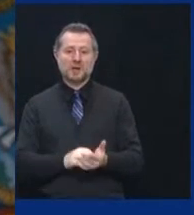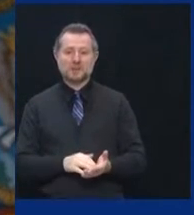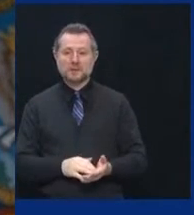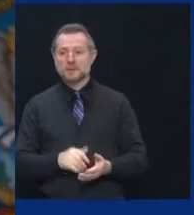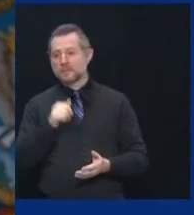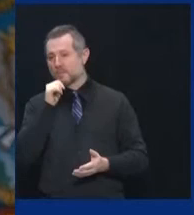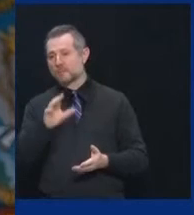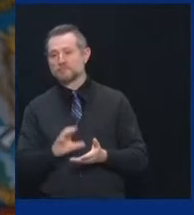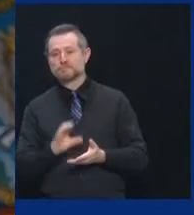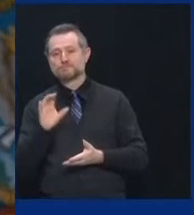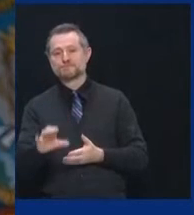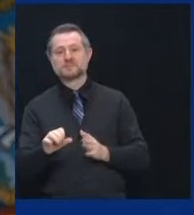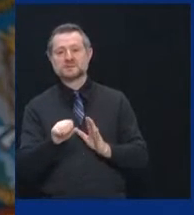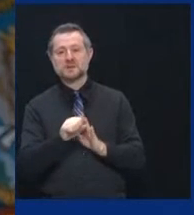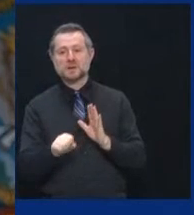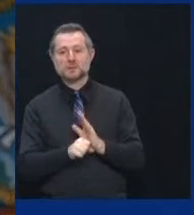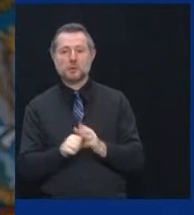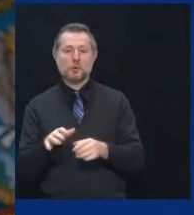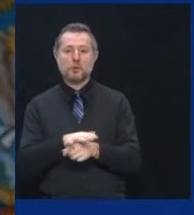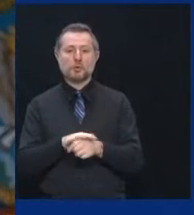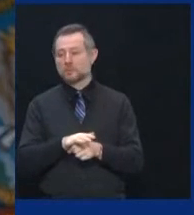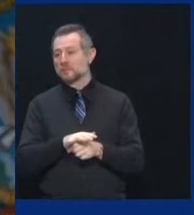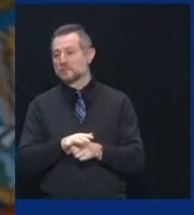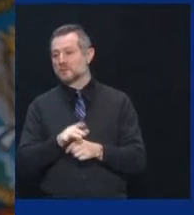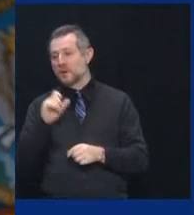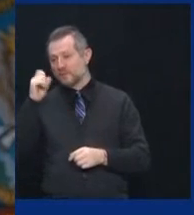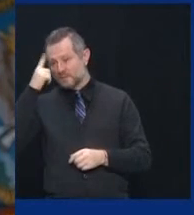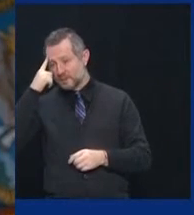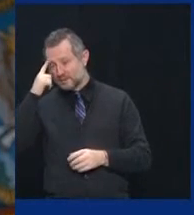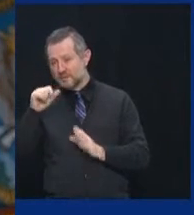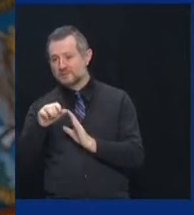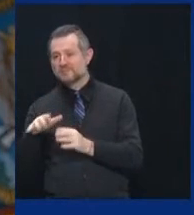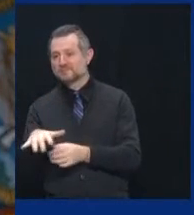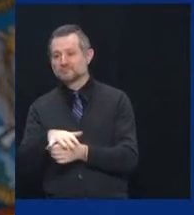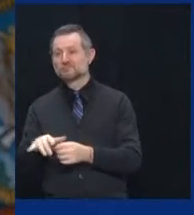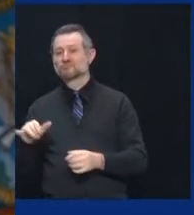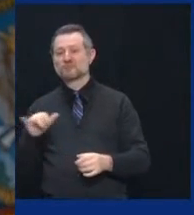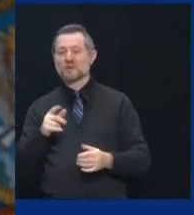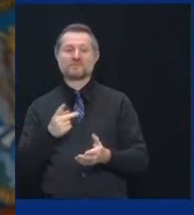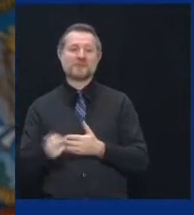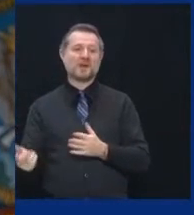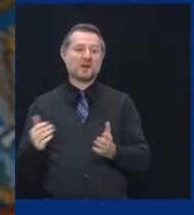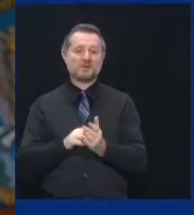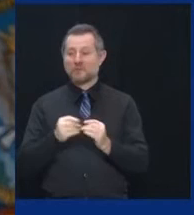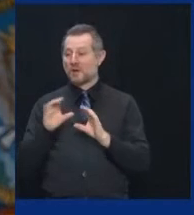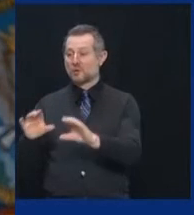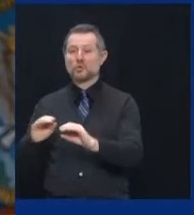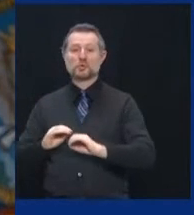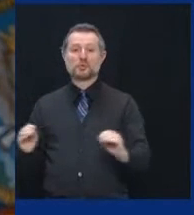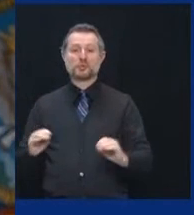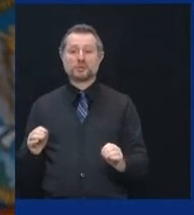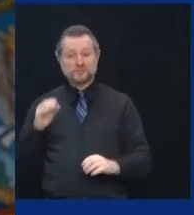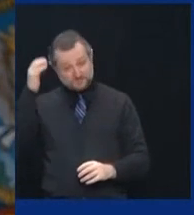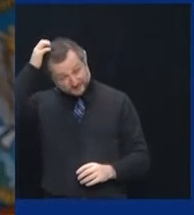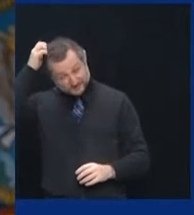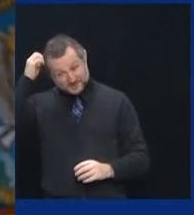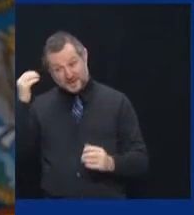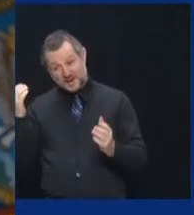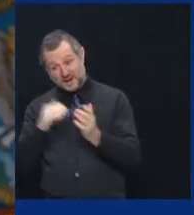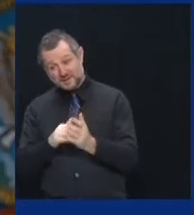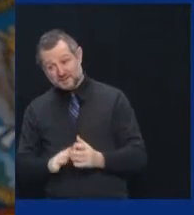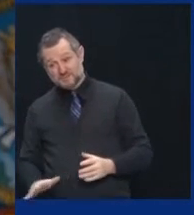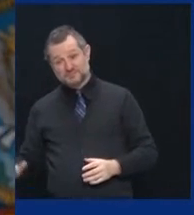local financing during their last legislative session. This is a national challenge. It is a